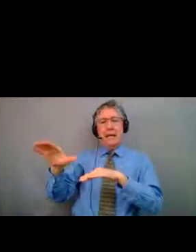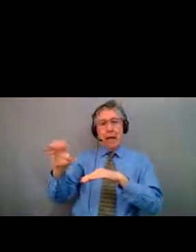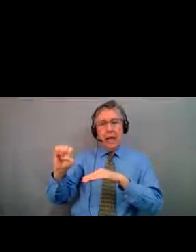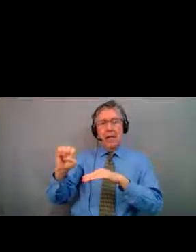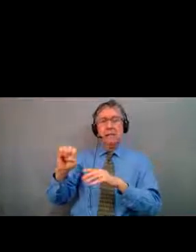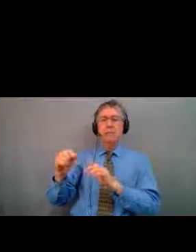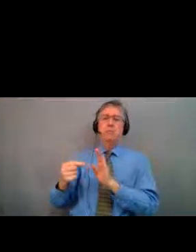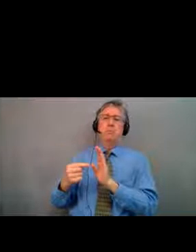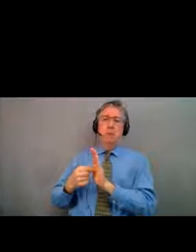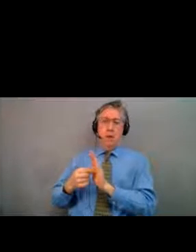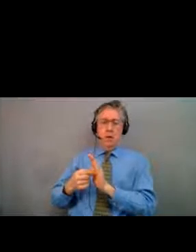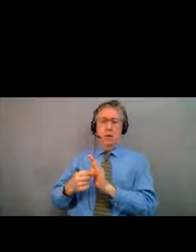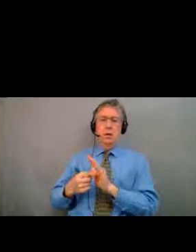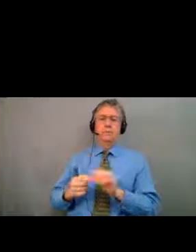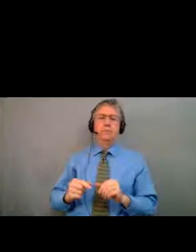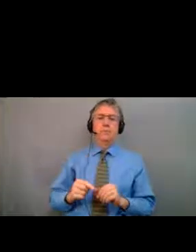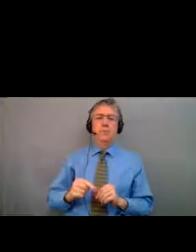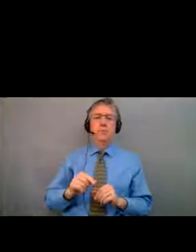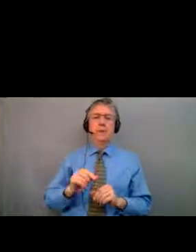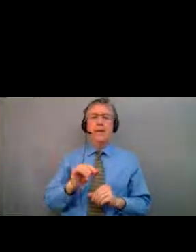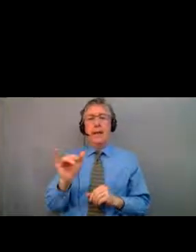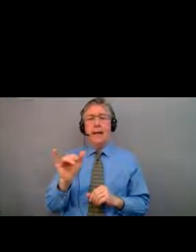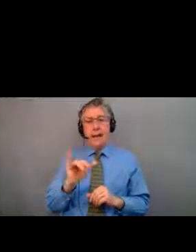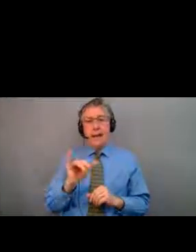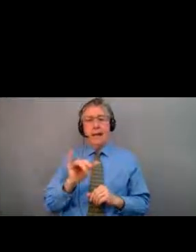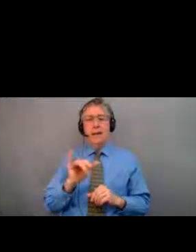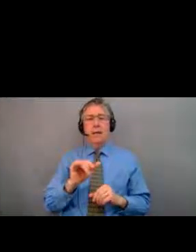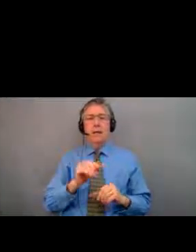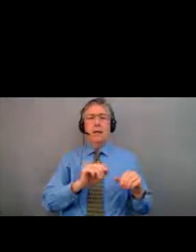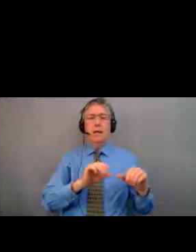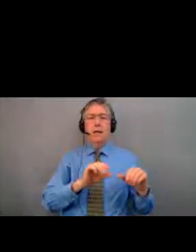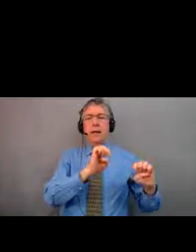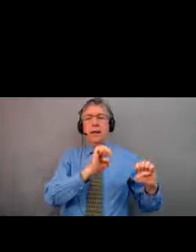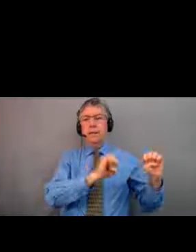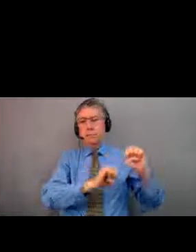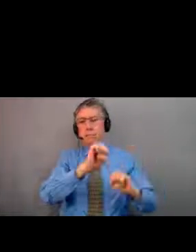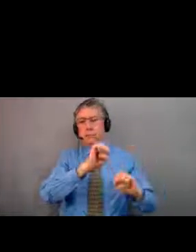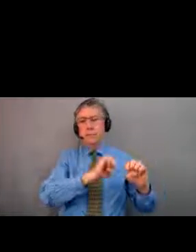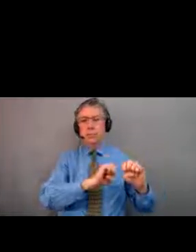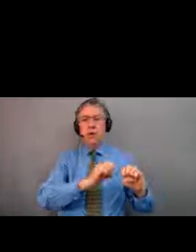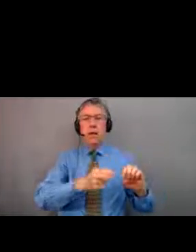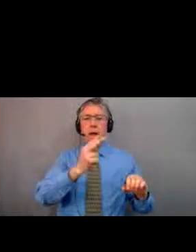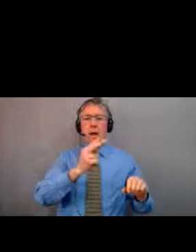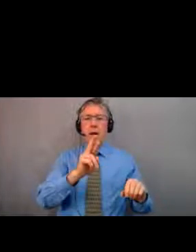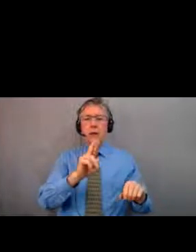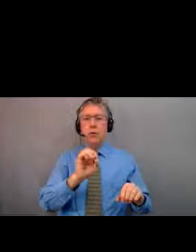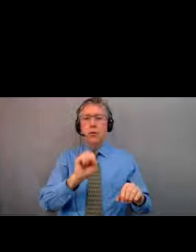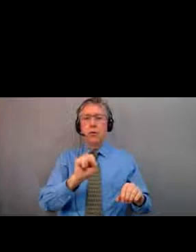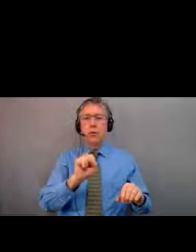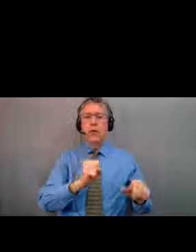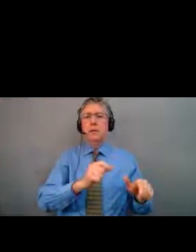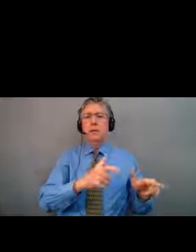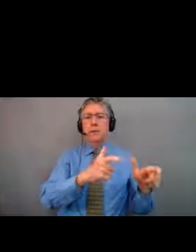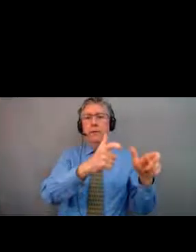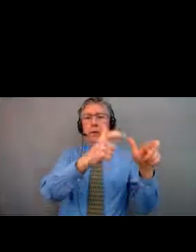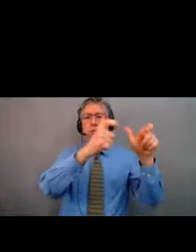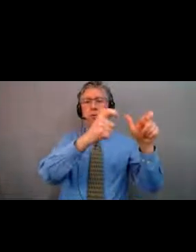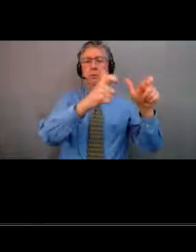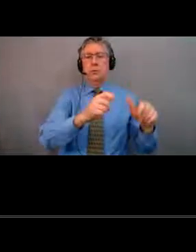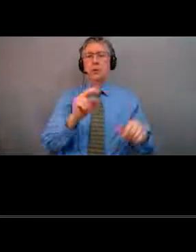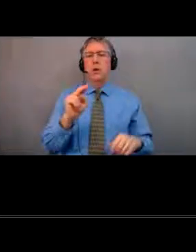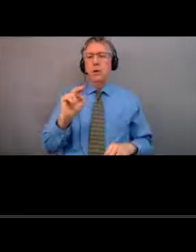ice, and the experimental version of high-resolution rapid refresh model, which is the